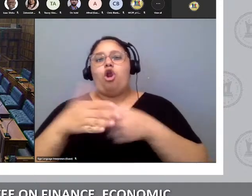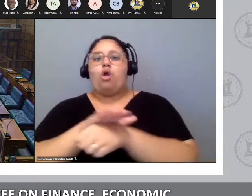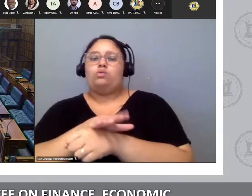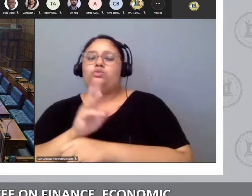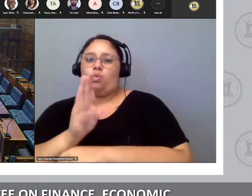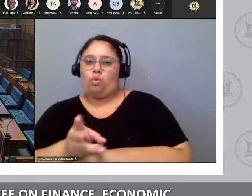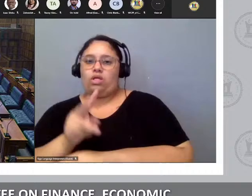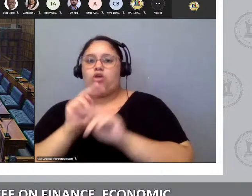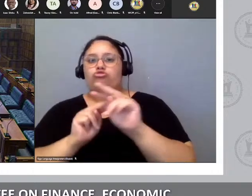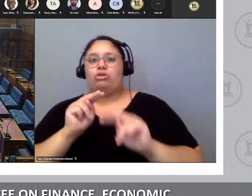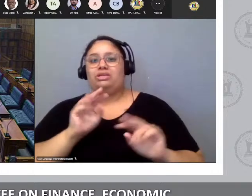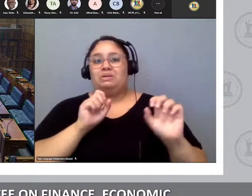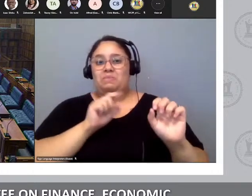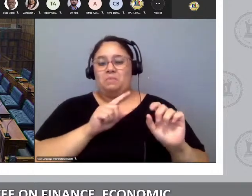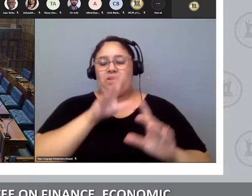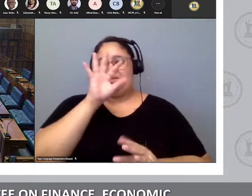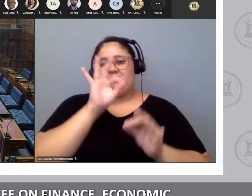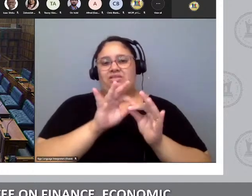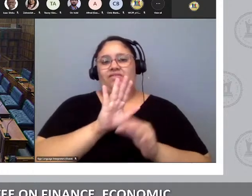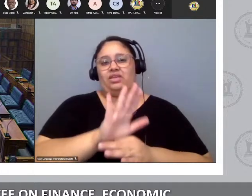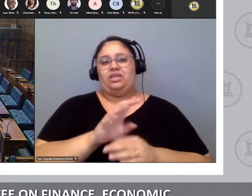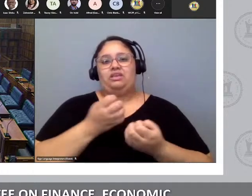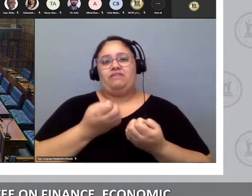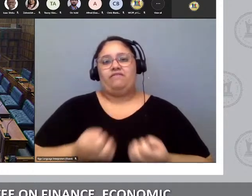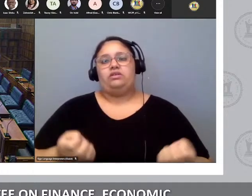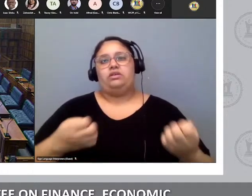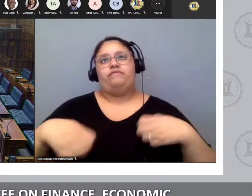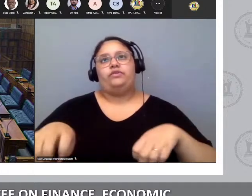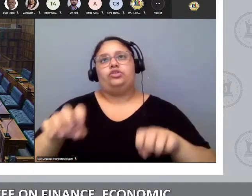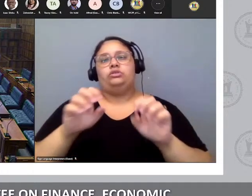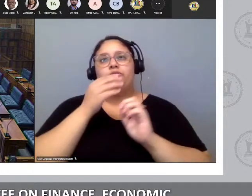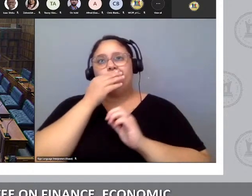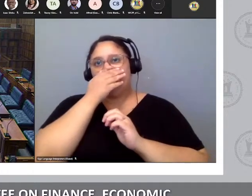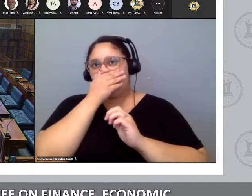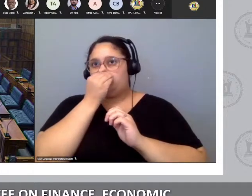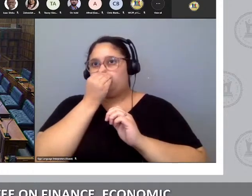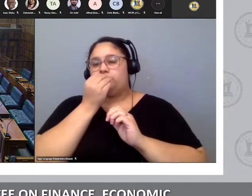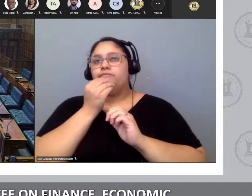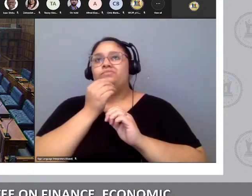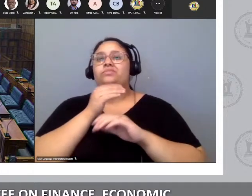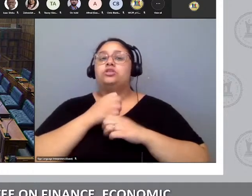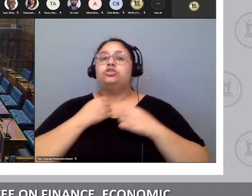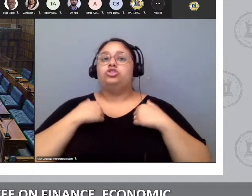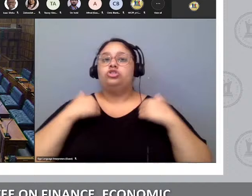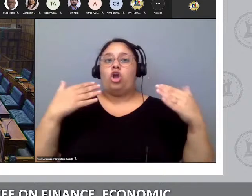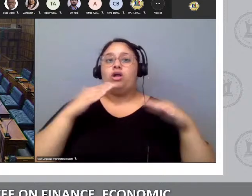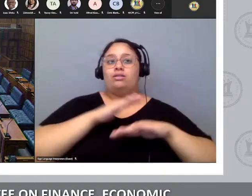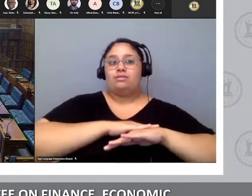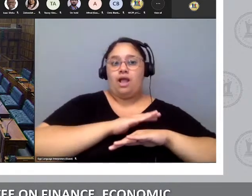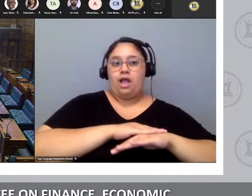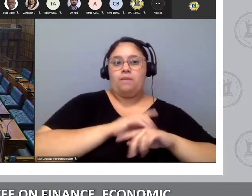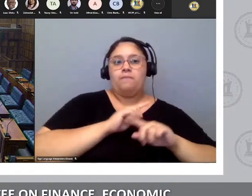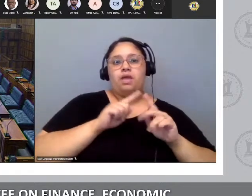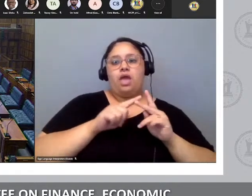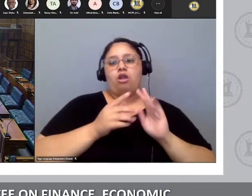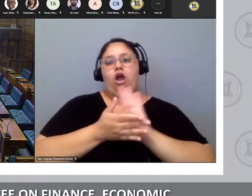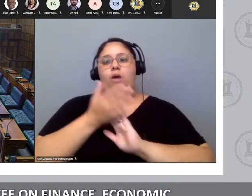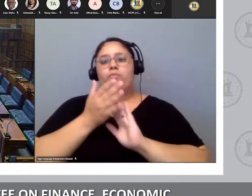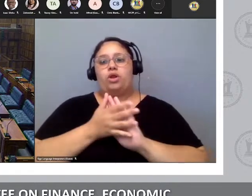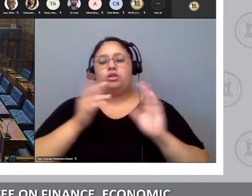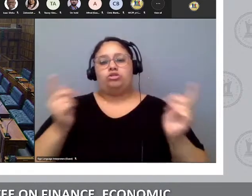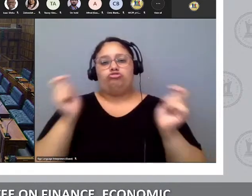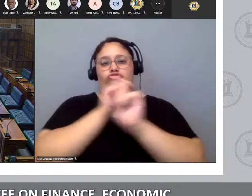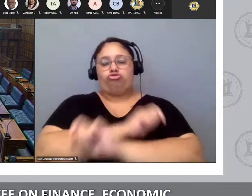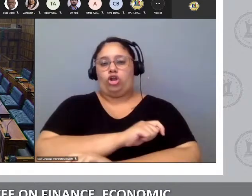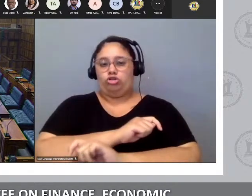then address that particular efficiencies uh on the starting time and on the operator shift over uh